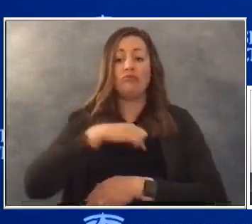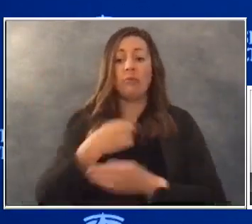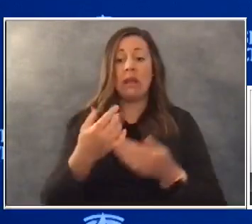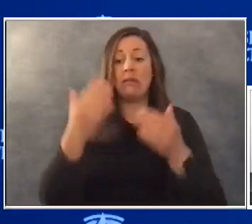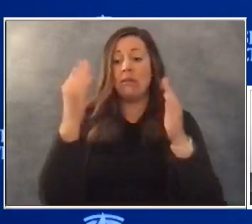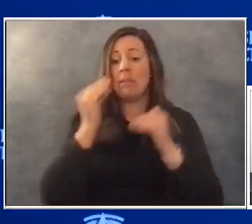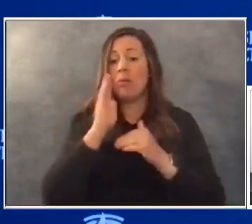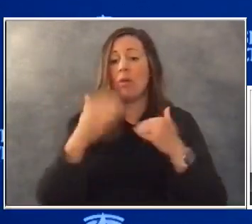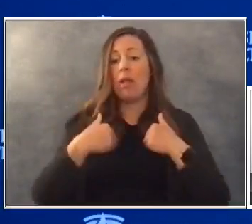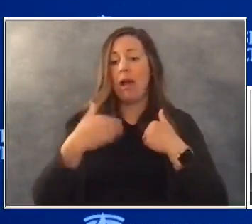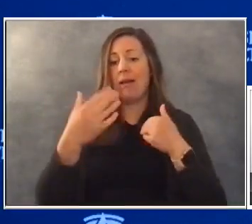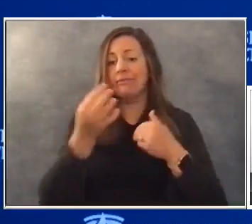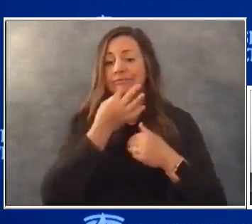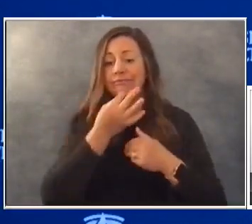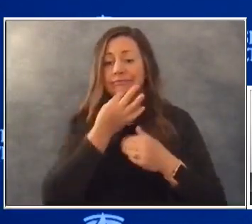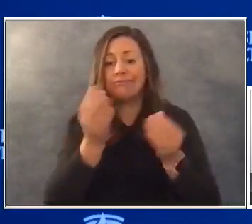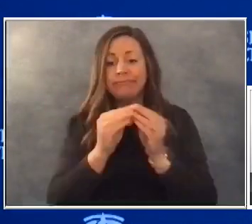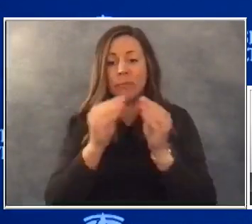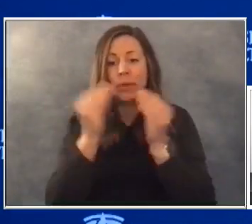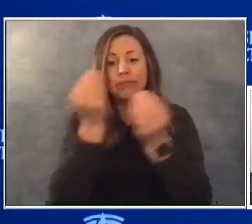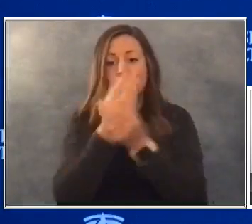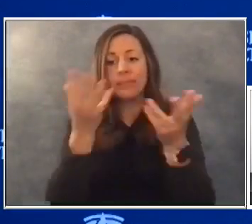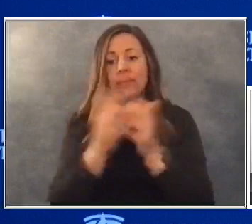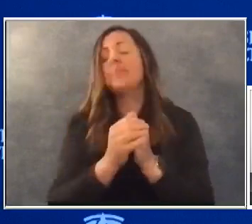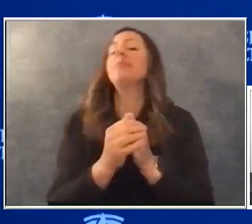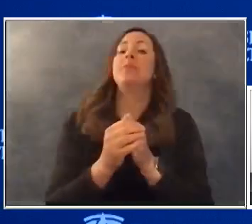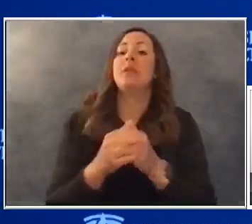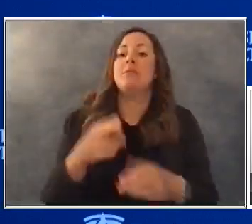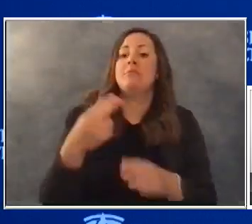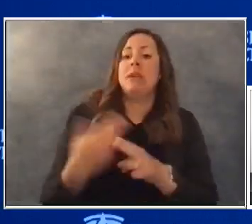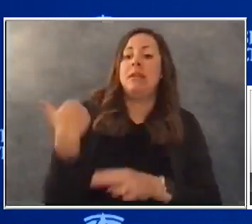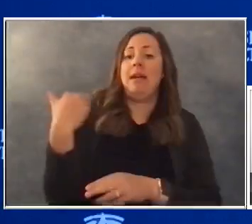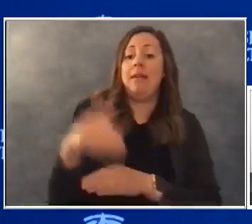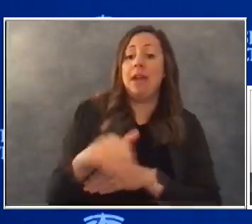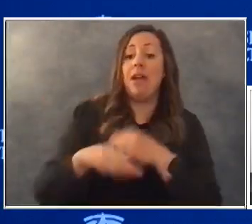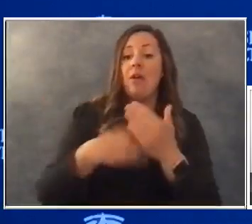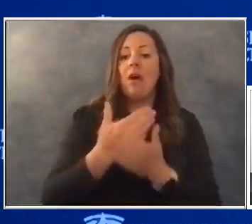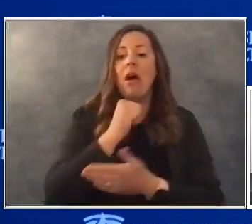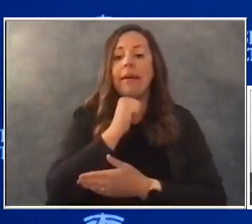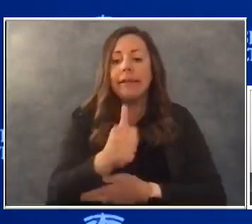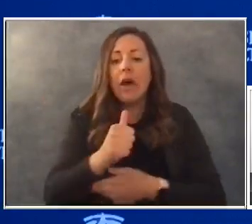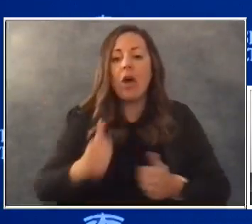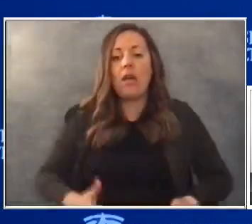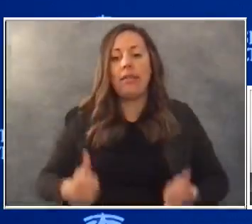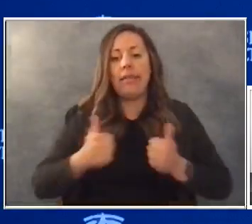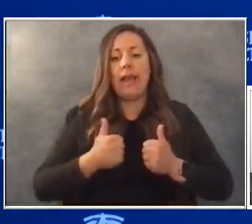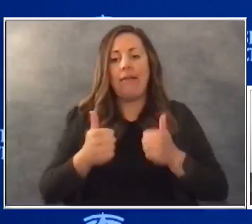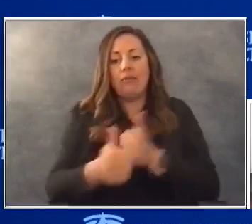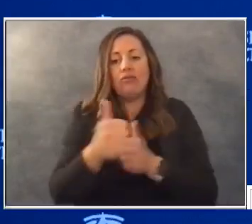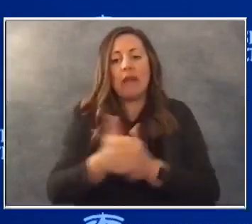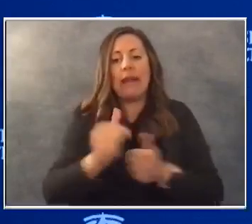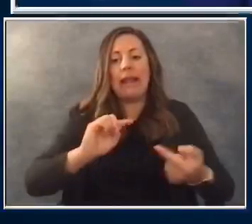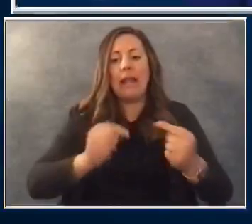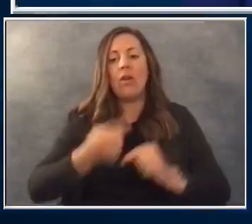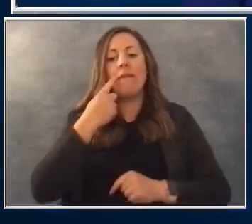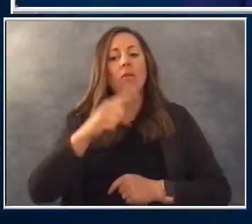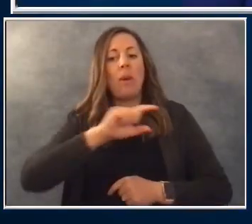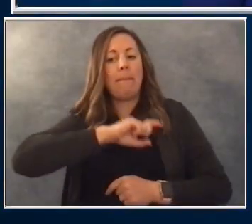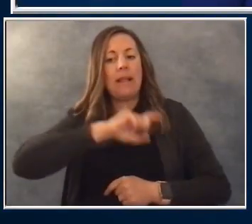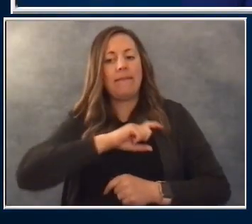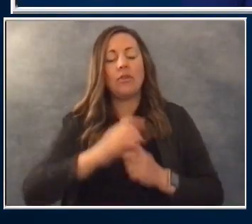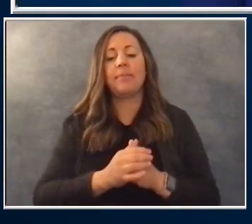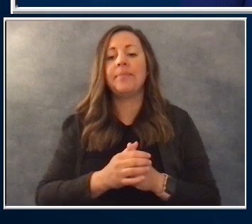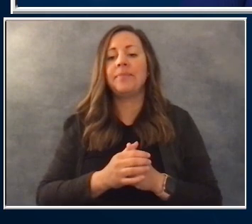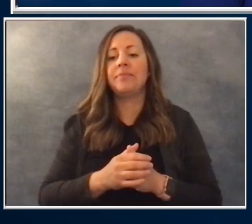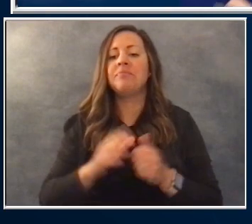today. As we mentioned last night, these were all non-life-threatening injuries for the police officers. So, Dr. Kumer,